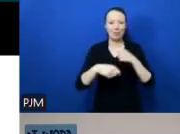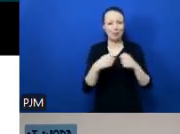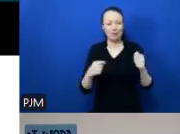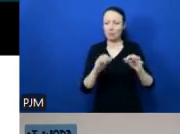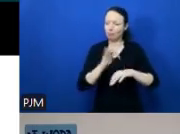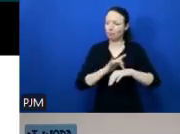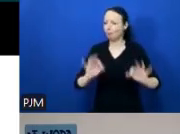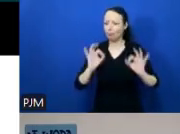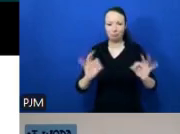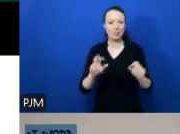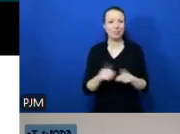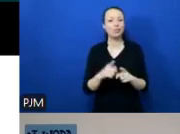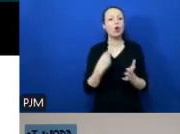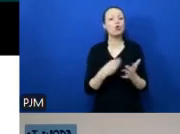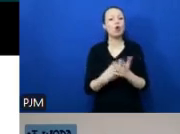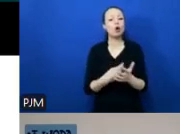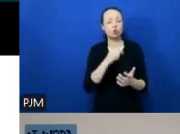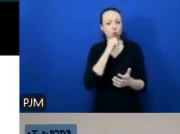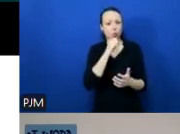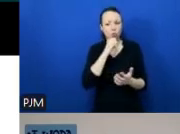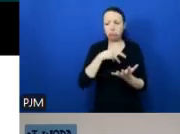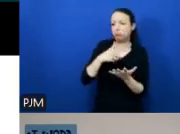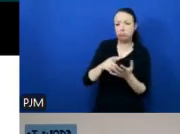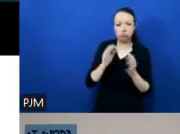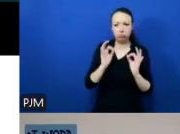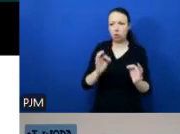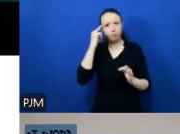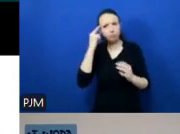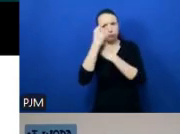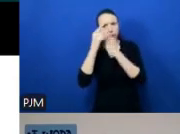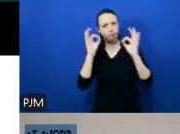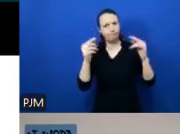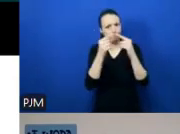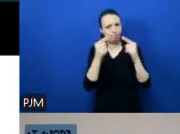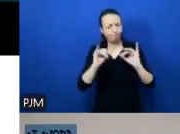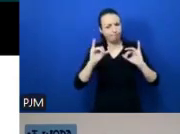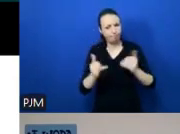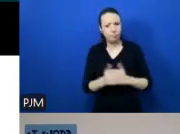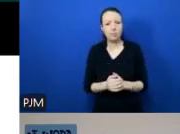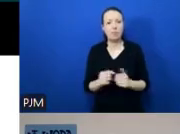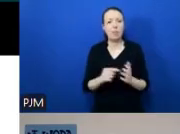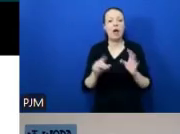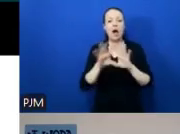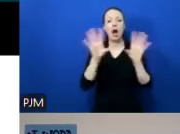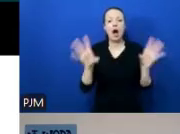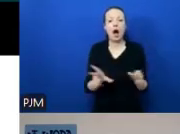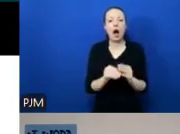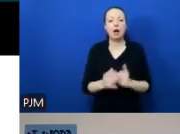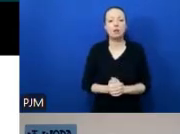to achieve the optimal solution, and also to use these huge amounts of money